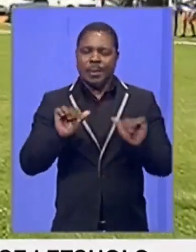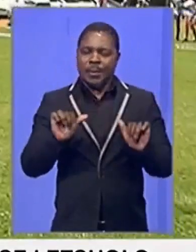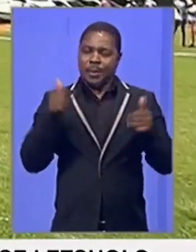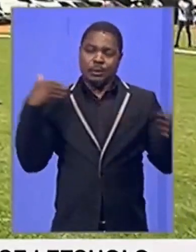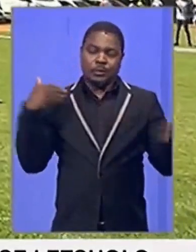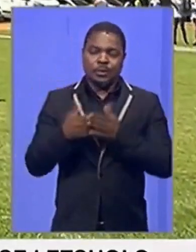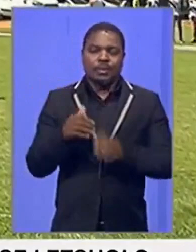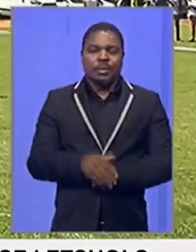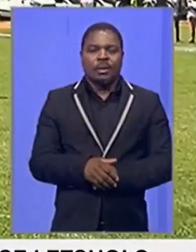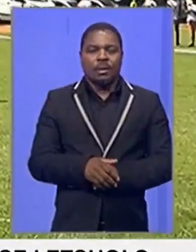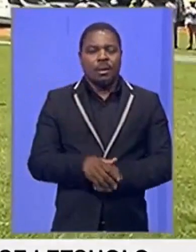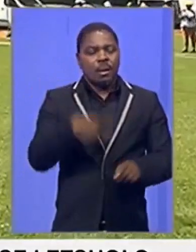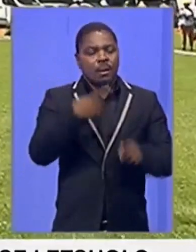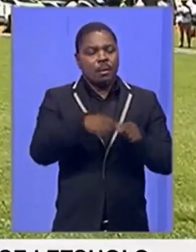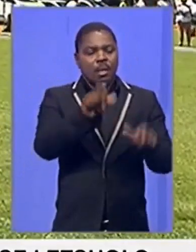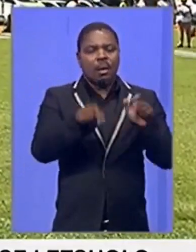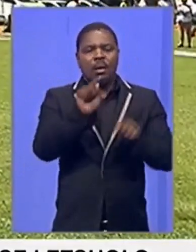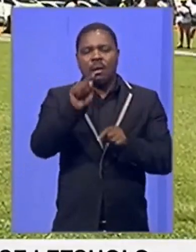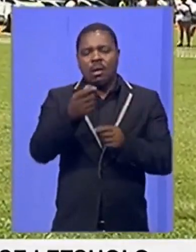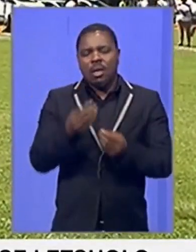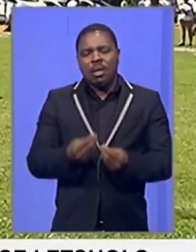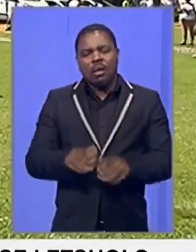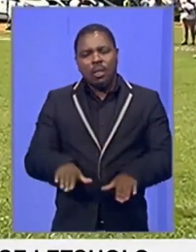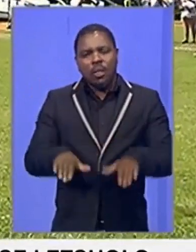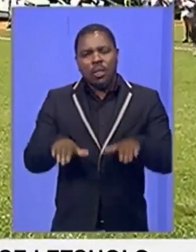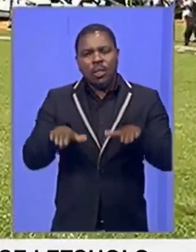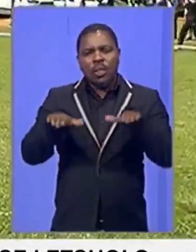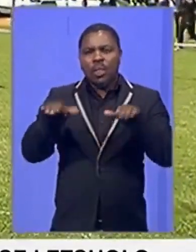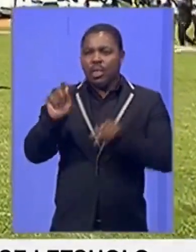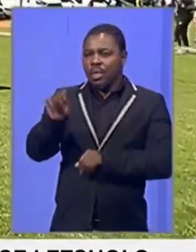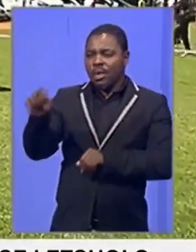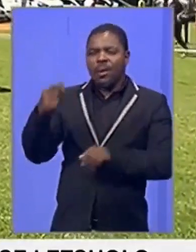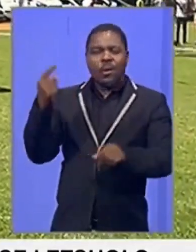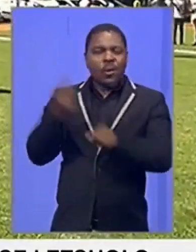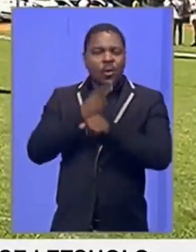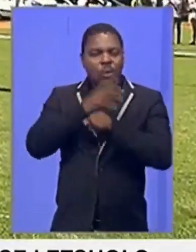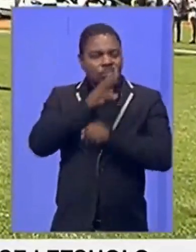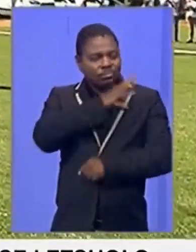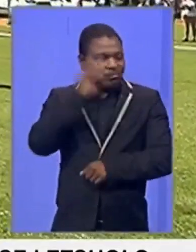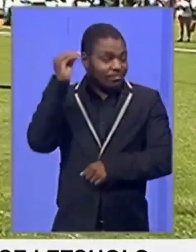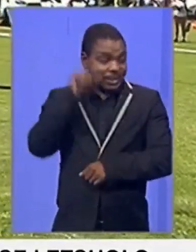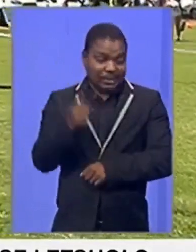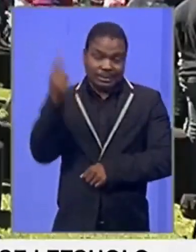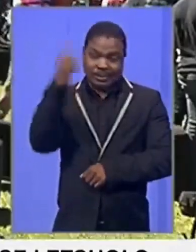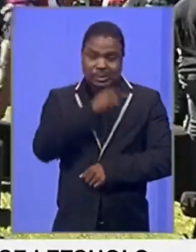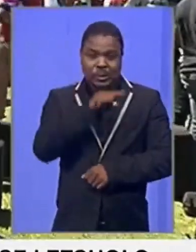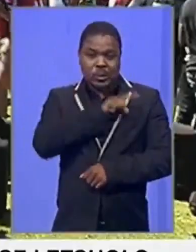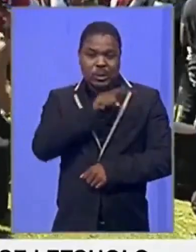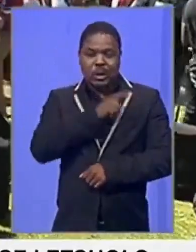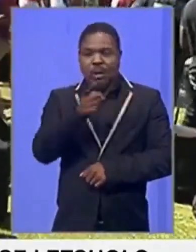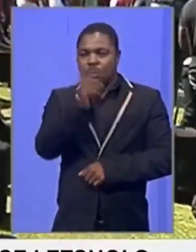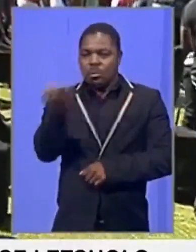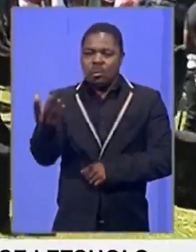Ho dibapadi tse ntseng di thuthuha di tla dula di hopola letsatsi lena leo di